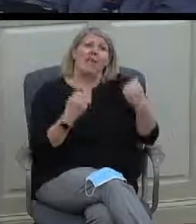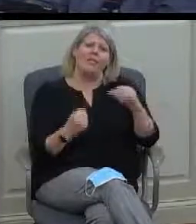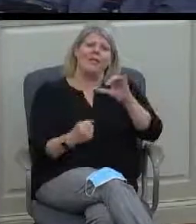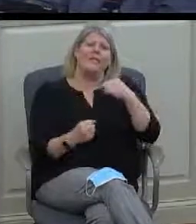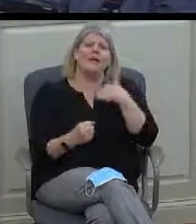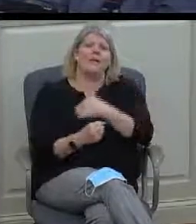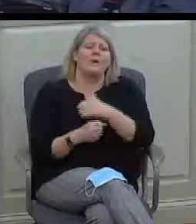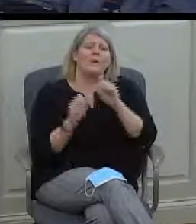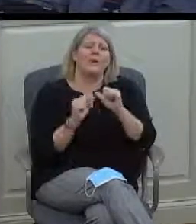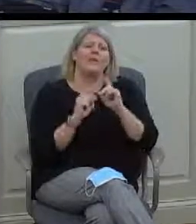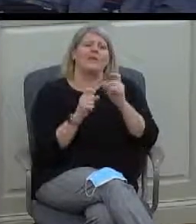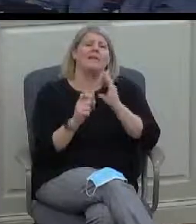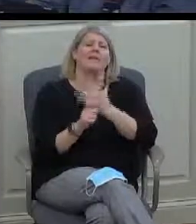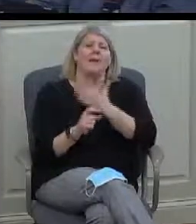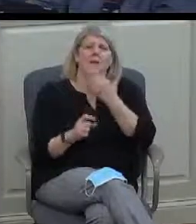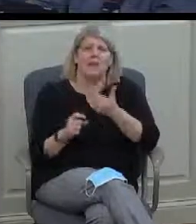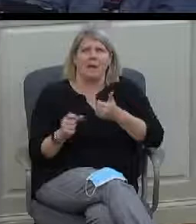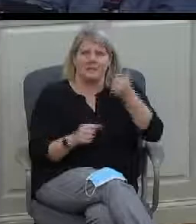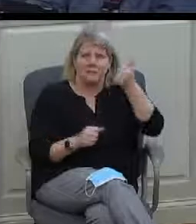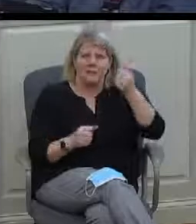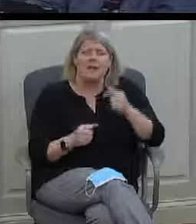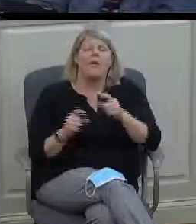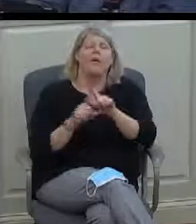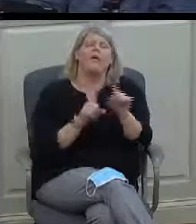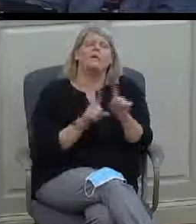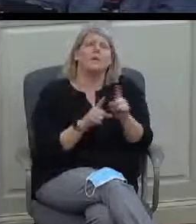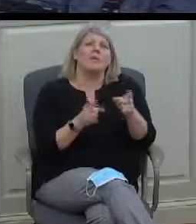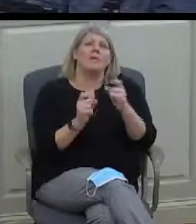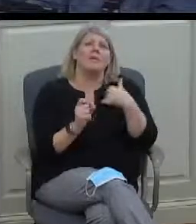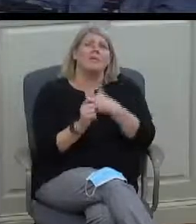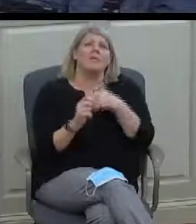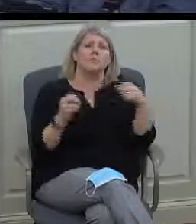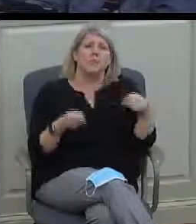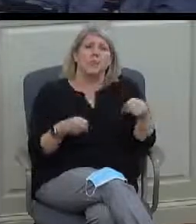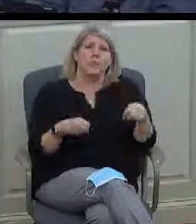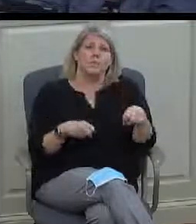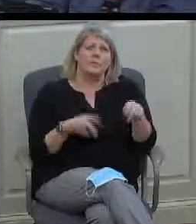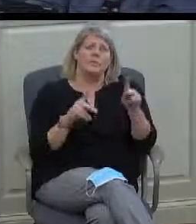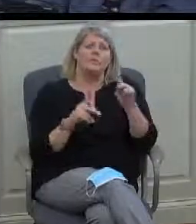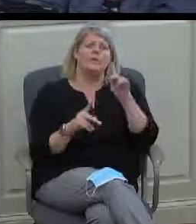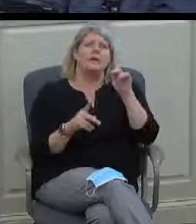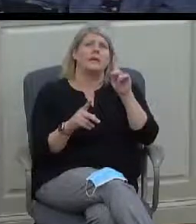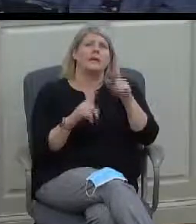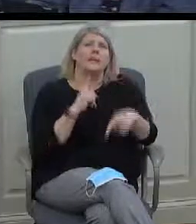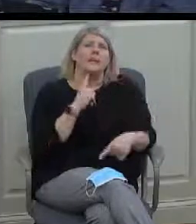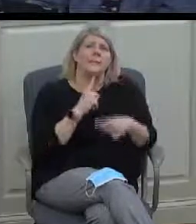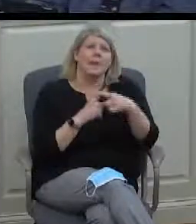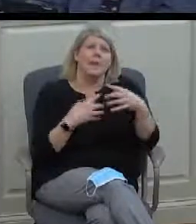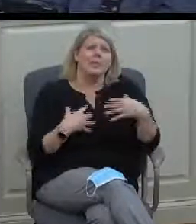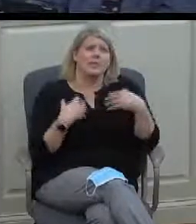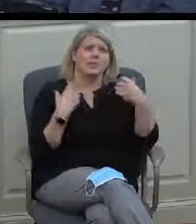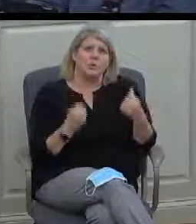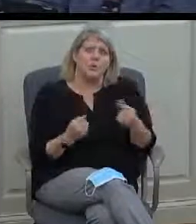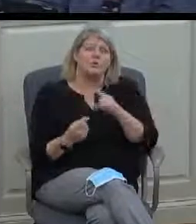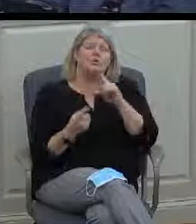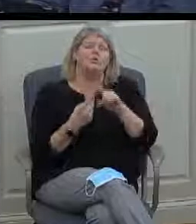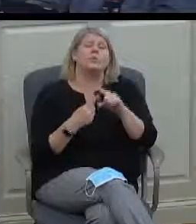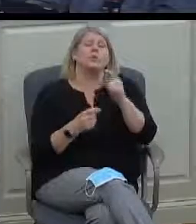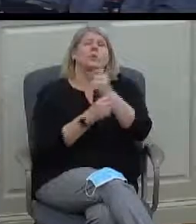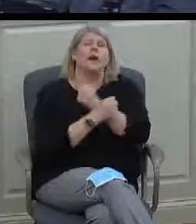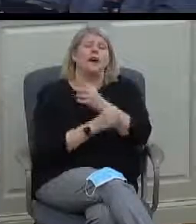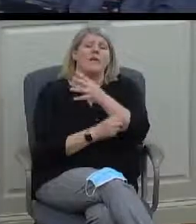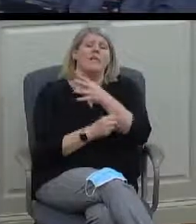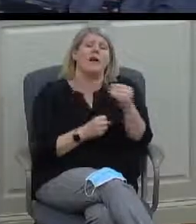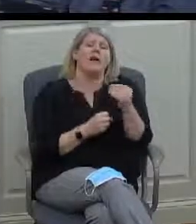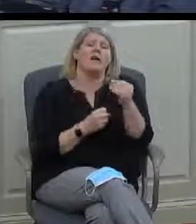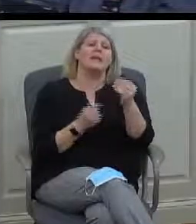our fellow citizens, and also to give us the opportunity and courage to love and encourage others. Bless and